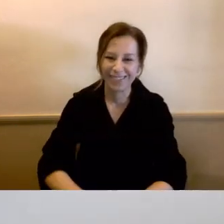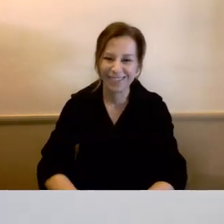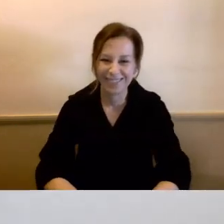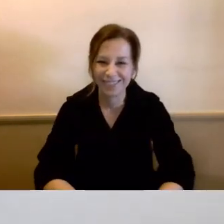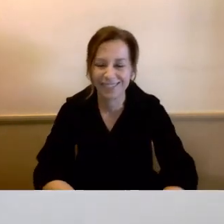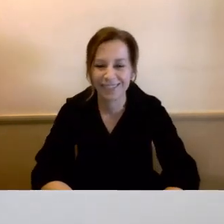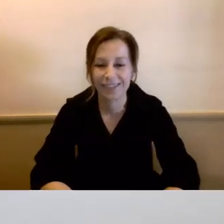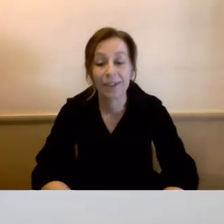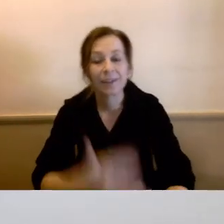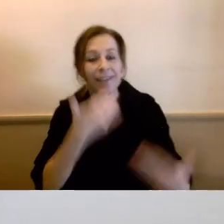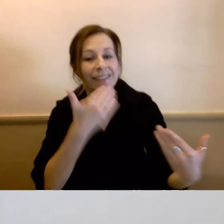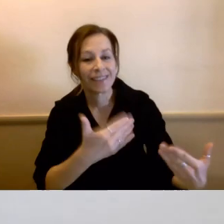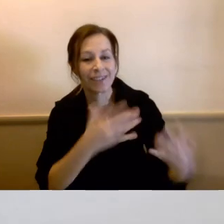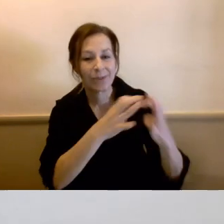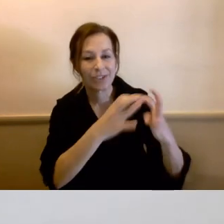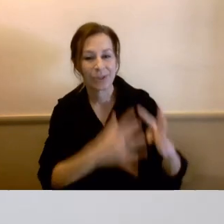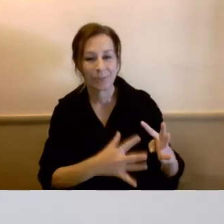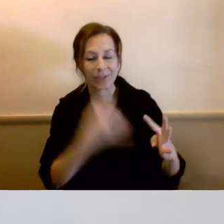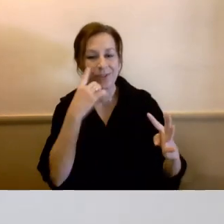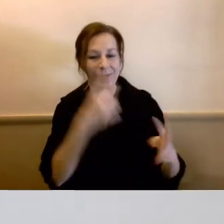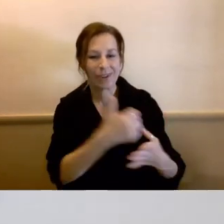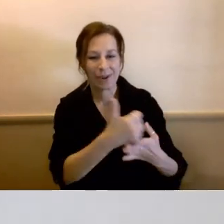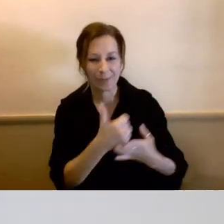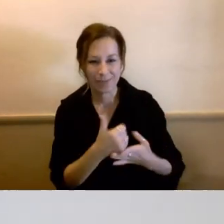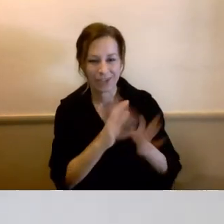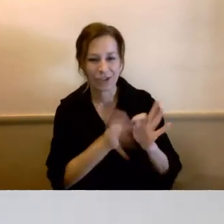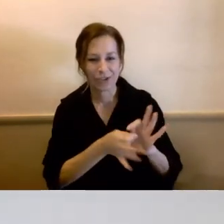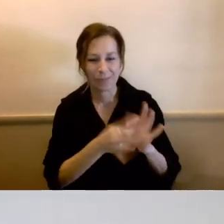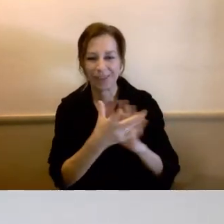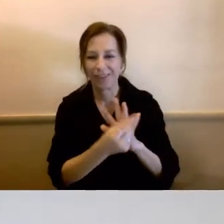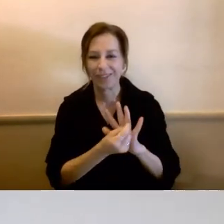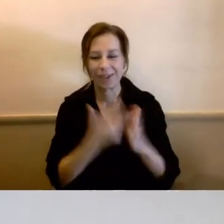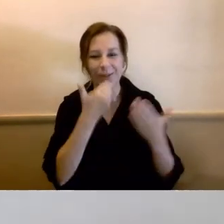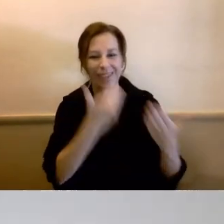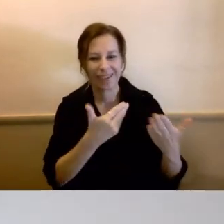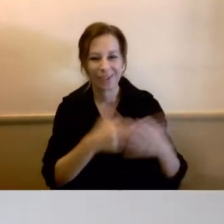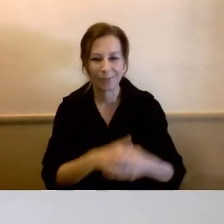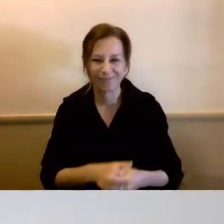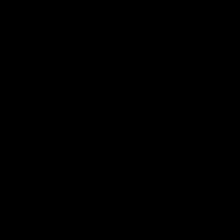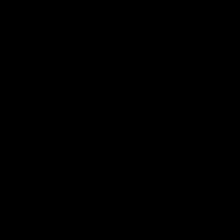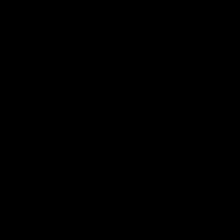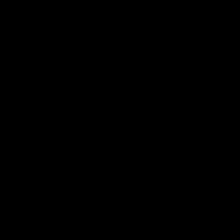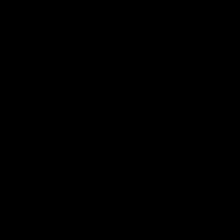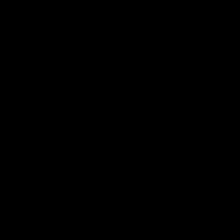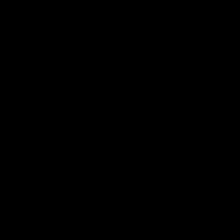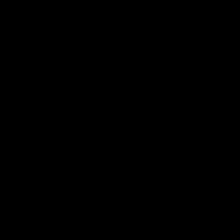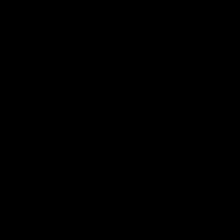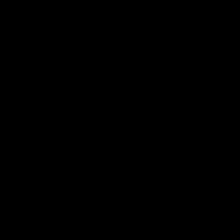Thank you to the interpreters who are helping interpret this video. Thank you.